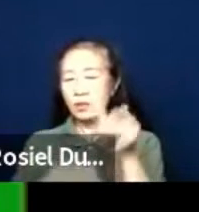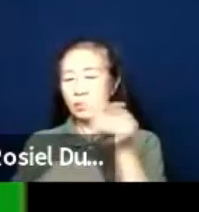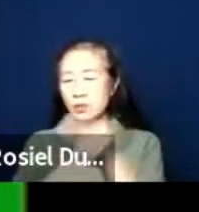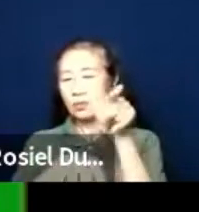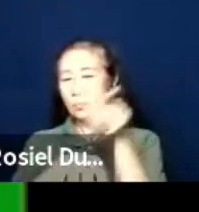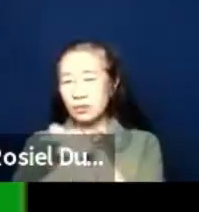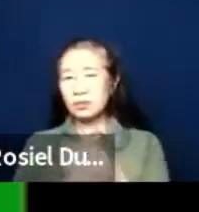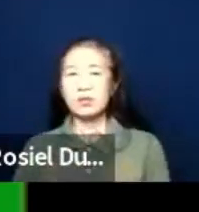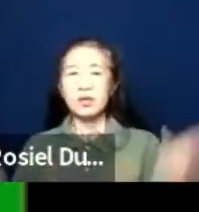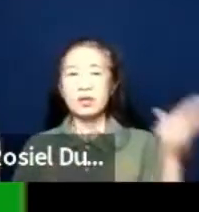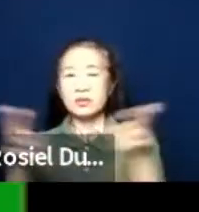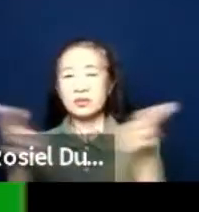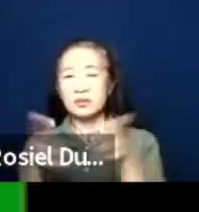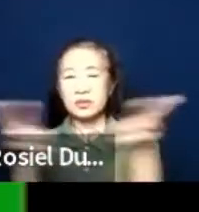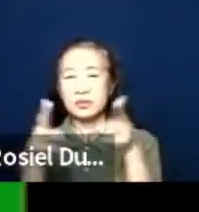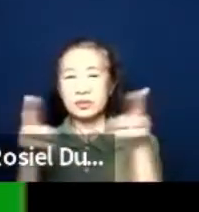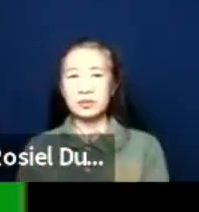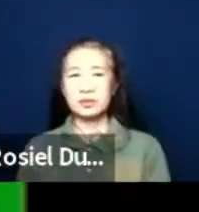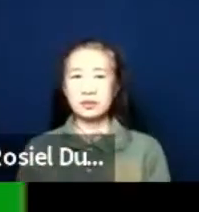short. Okay.